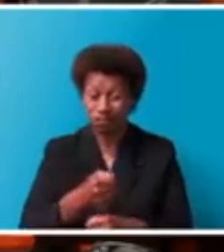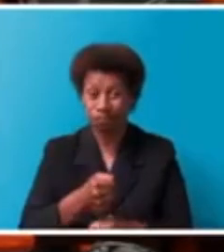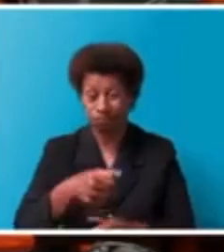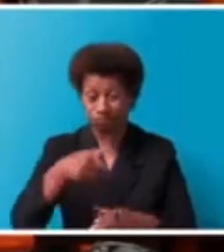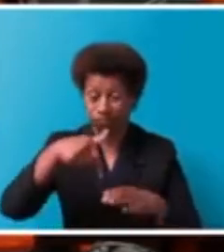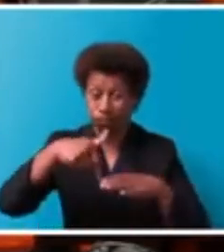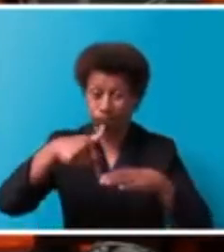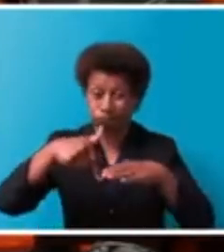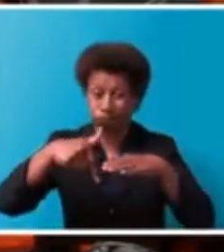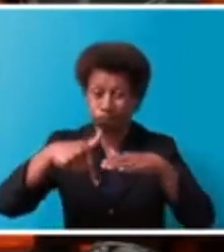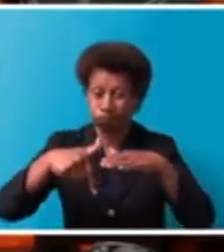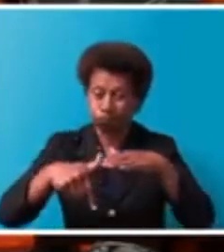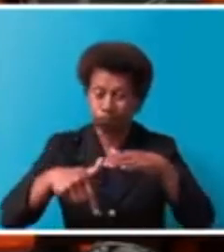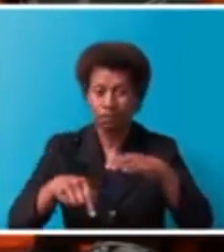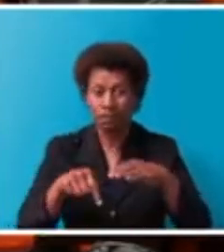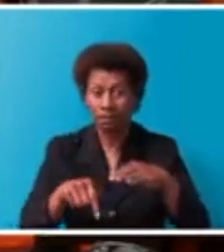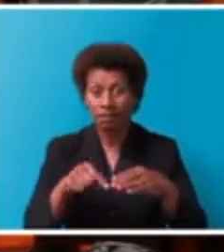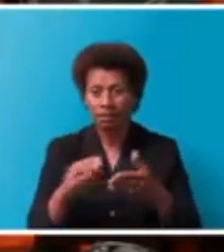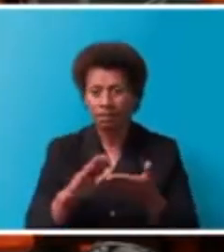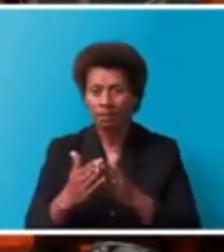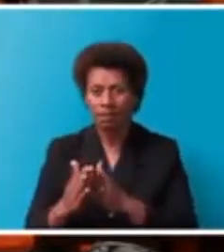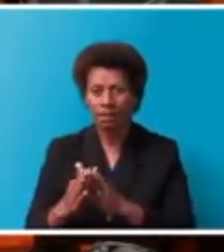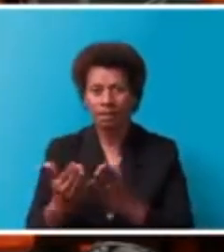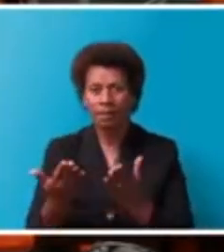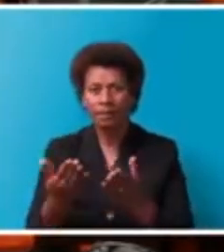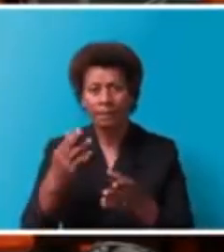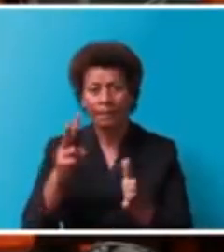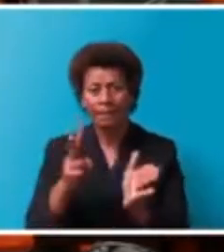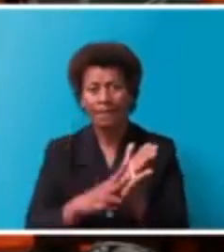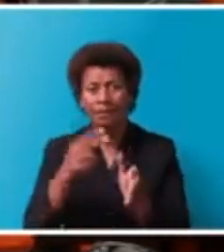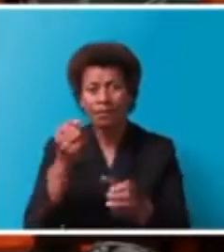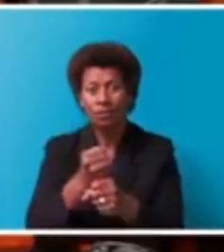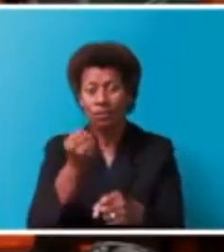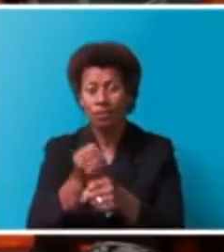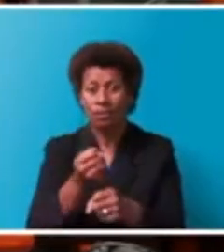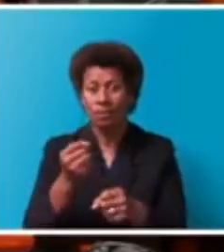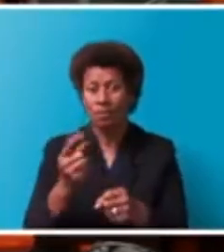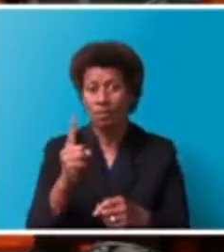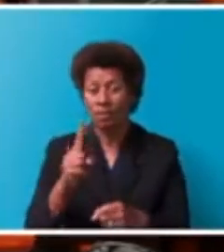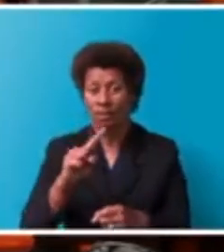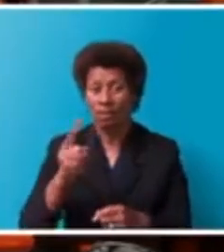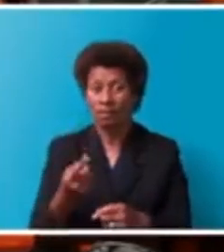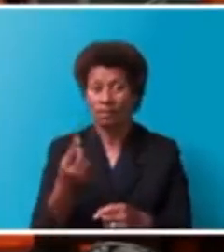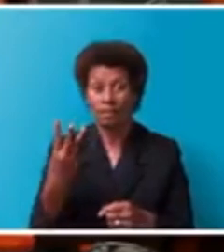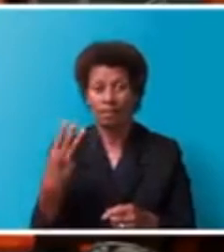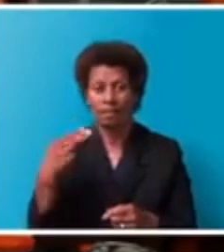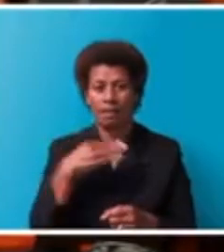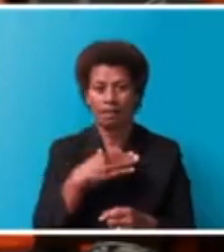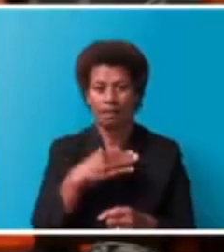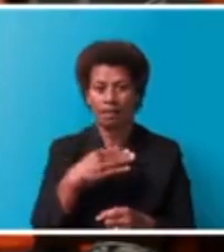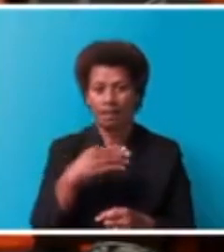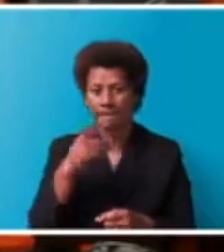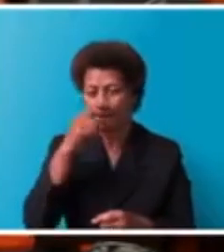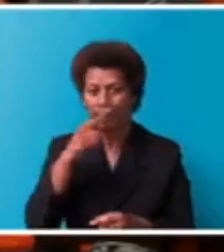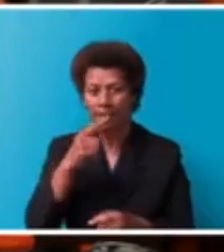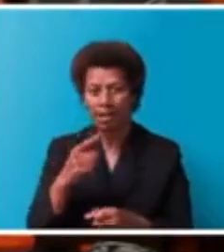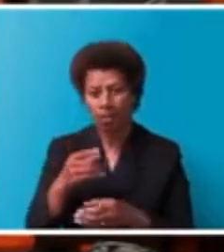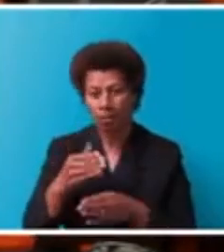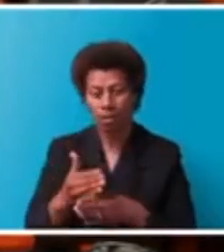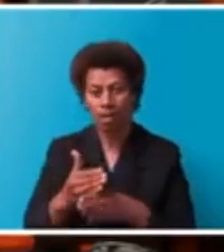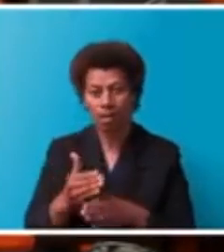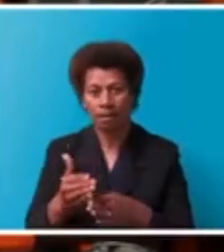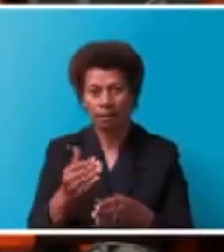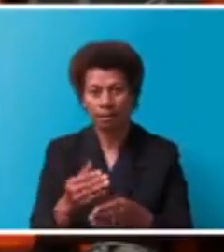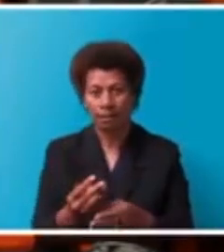socio-economic development of communities, Watukola employs around 1,300 employees. Their weekly wage bill